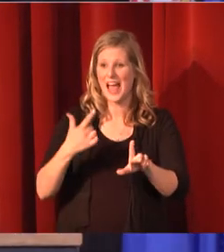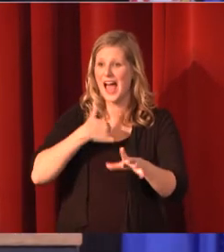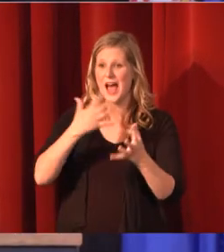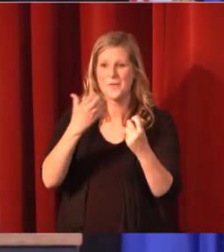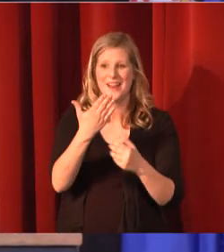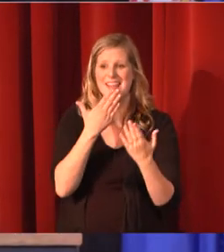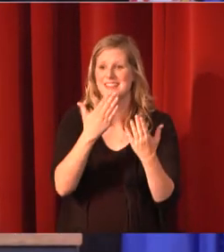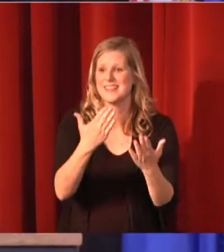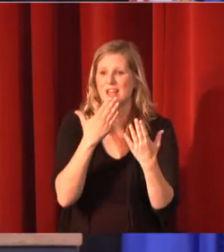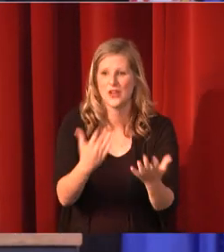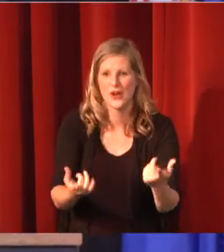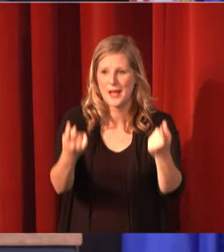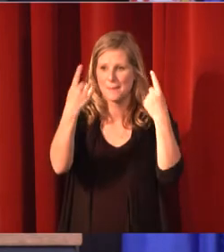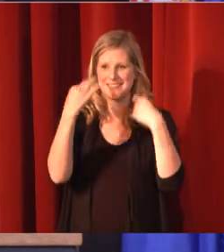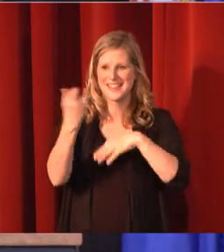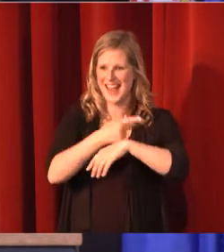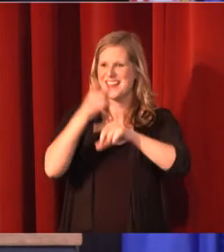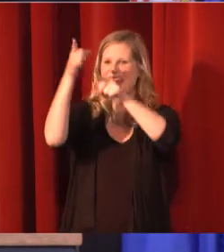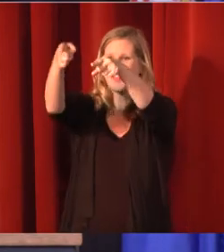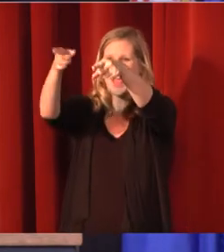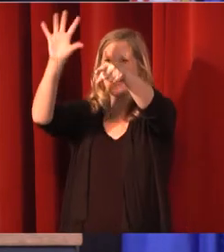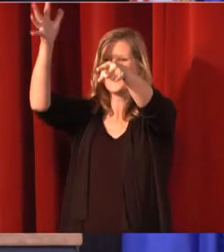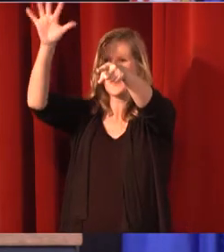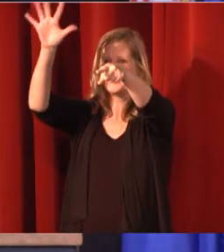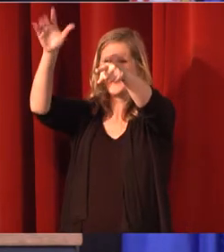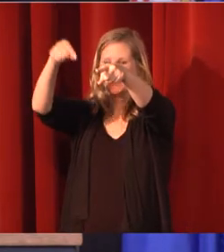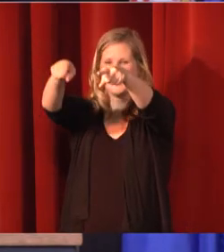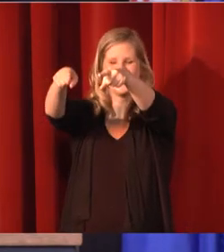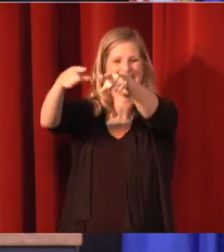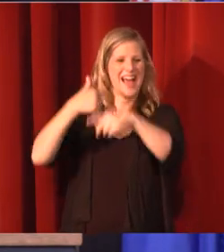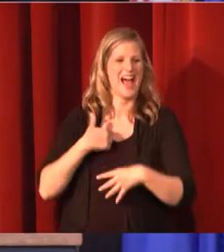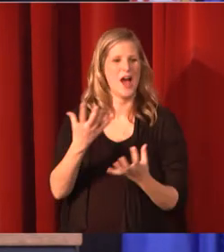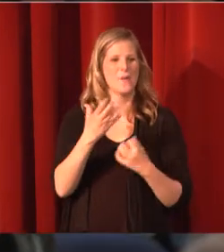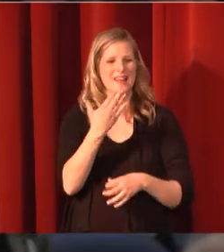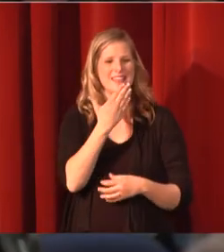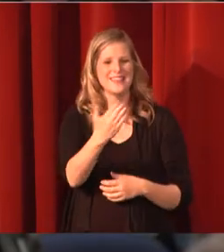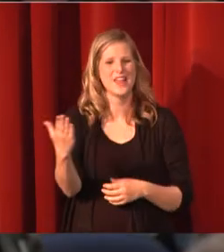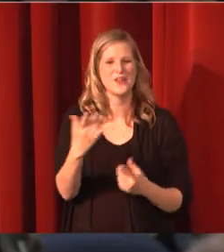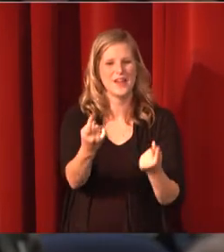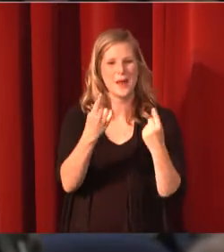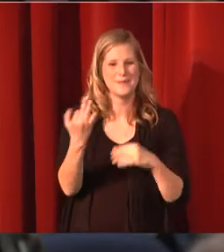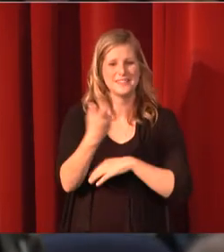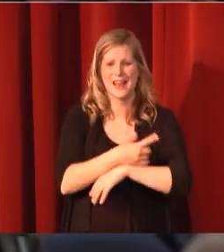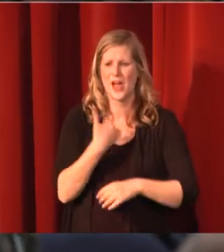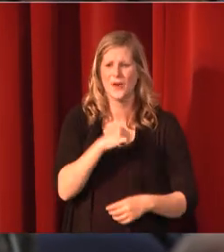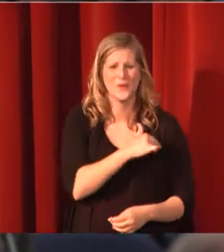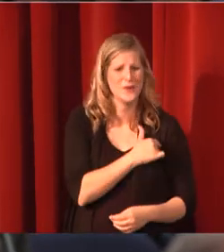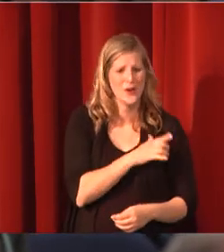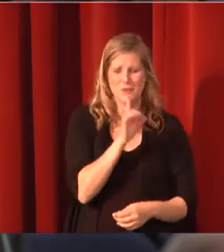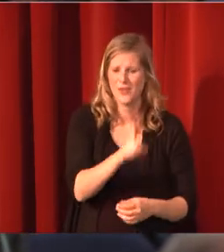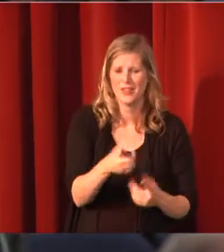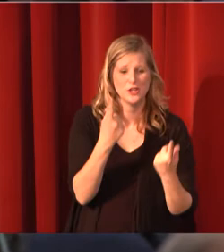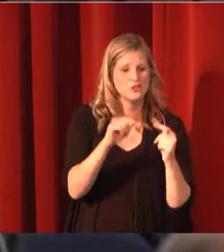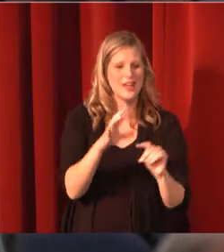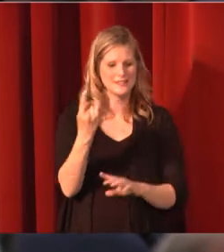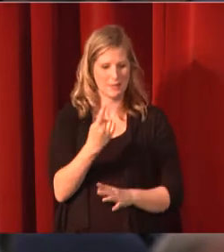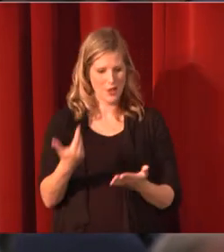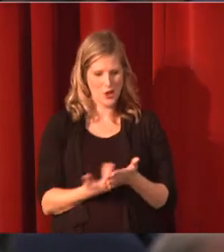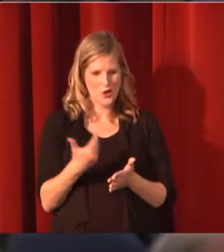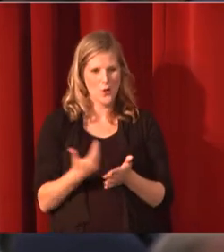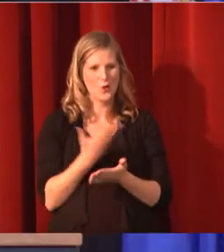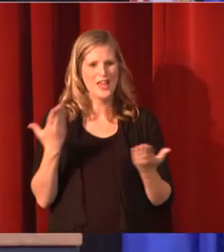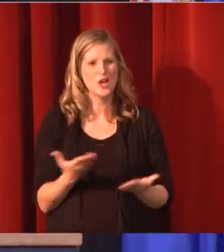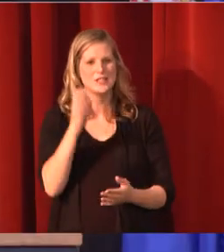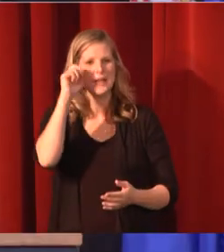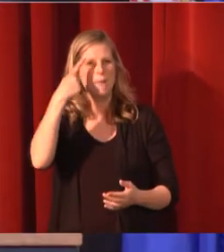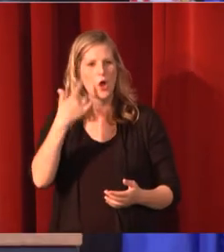to thank all of you for coming out here today there they are waving in the back and I want to thank all of you for coming out today we are trying something new in st.